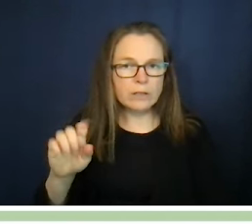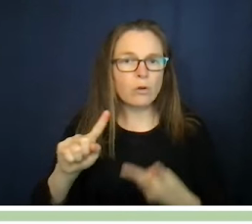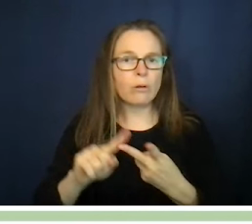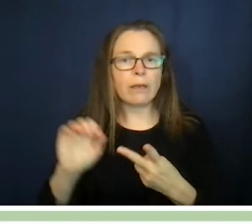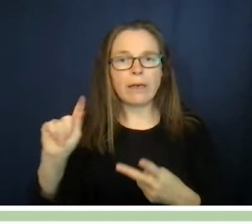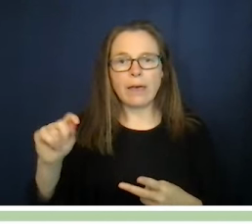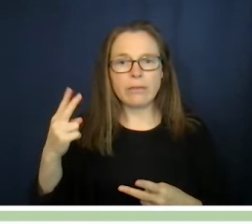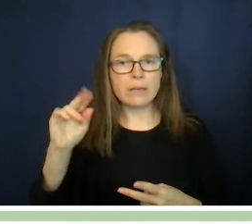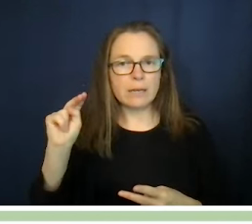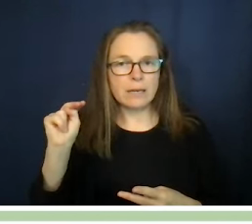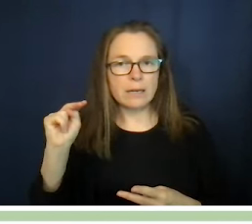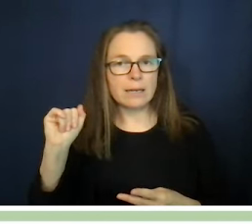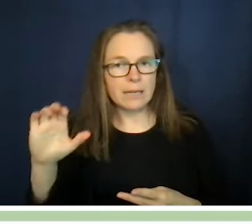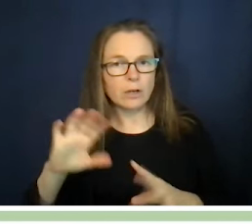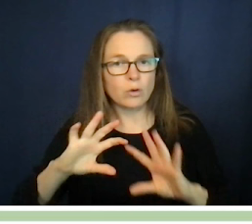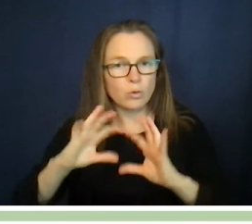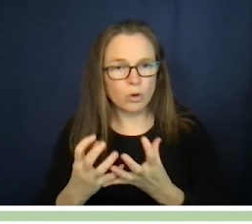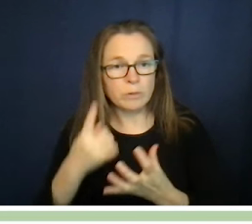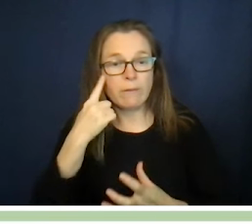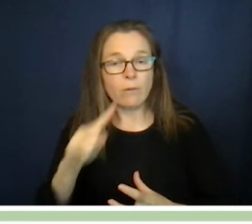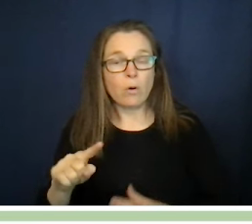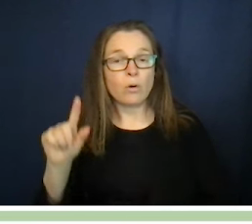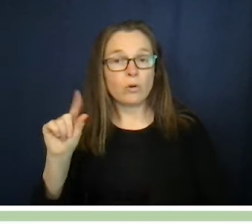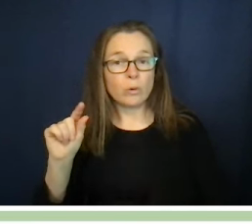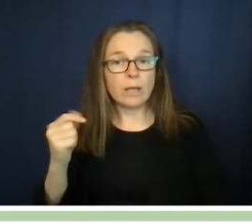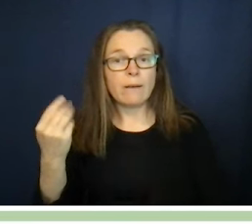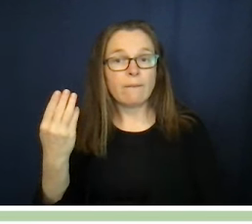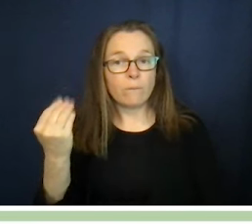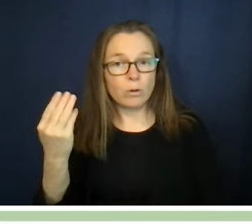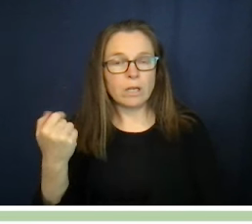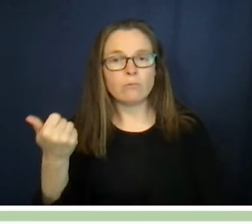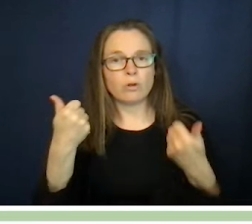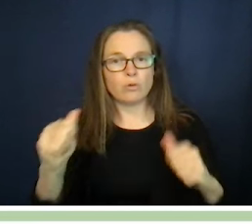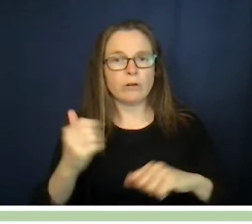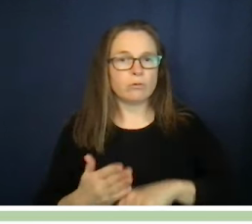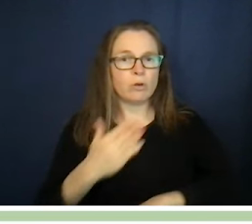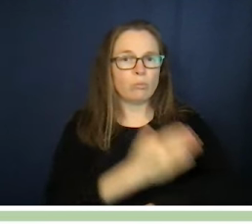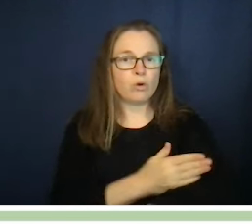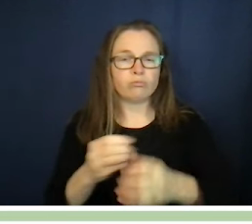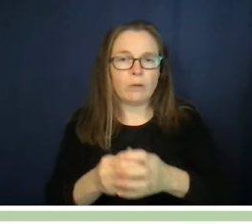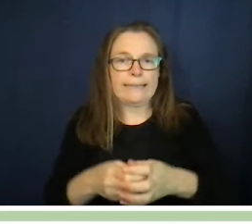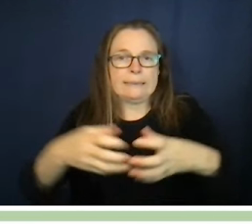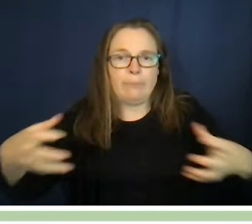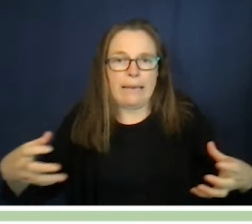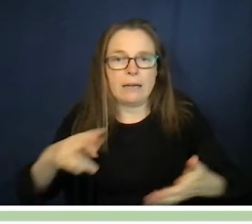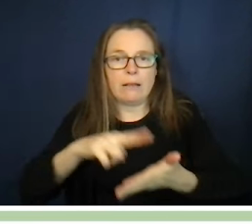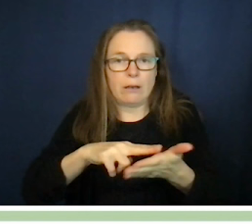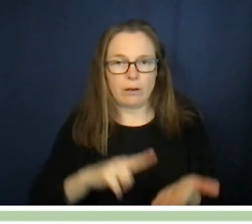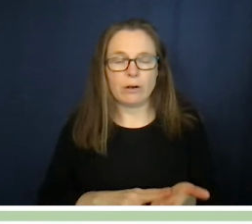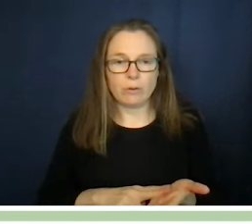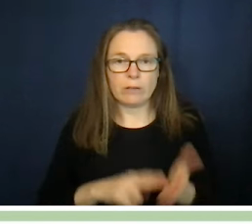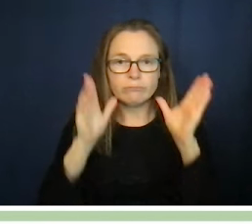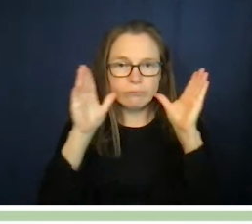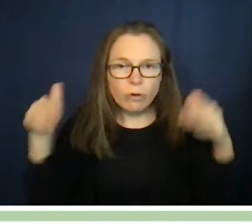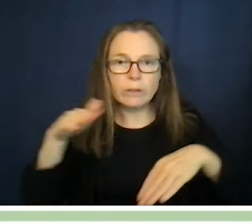groups. Looking forward in 2014, we hope to improve and expand these contracts with a focus with the